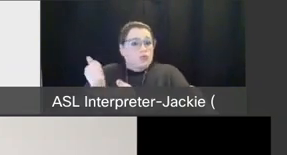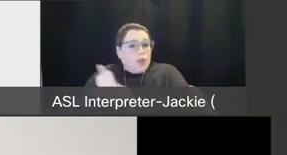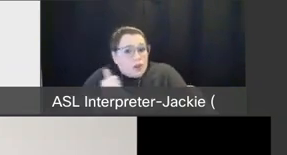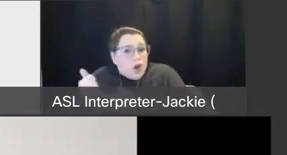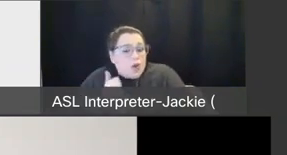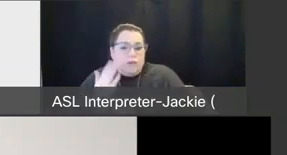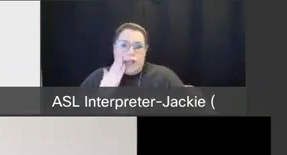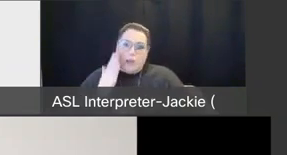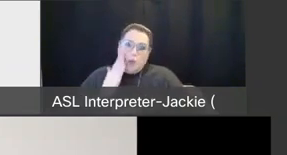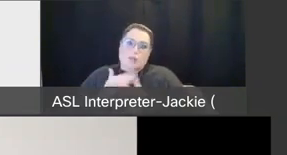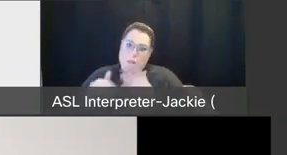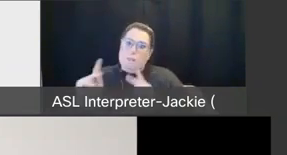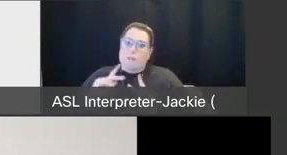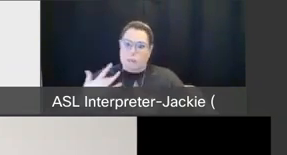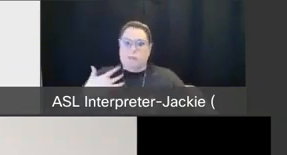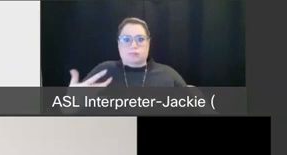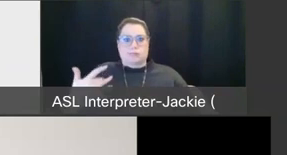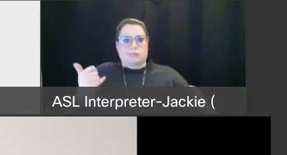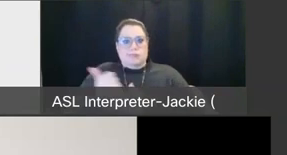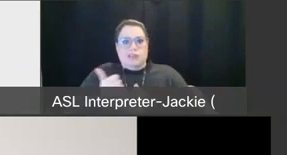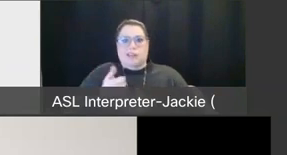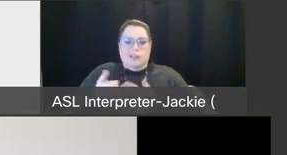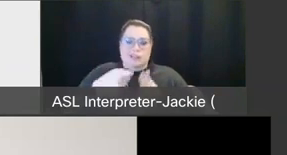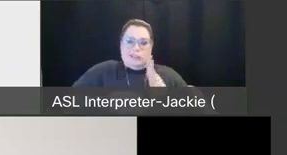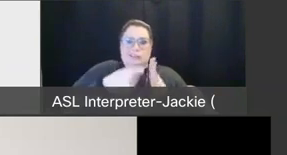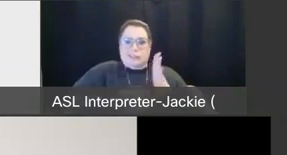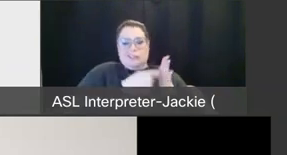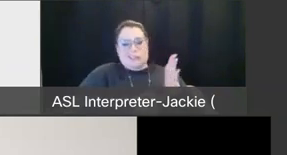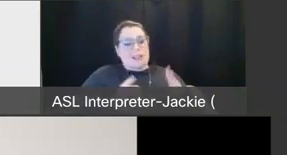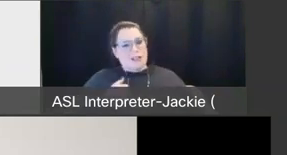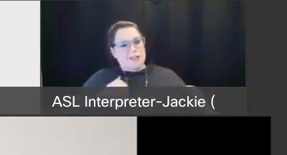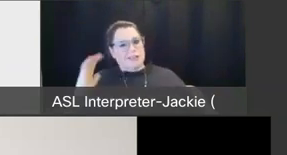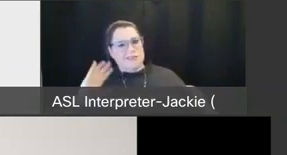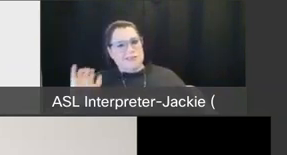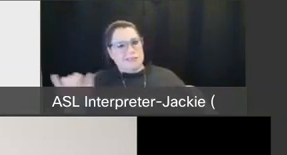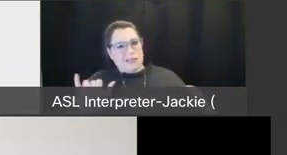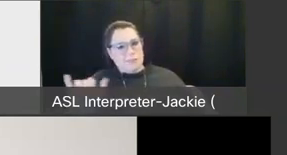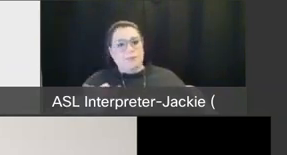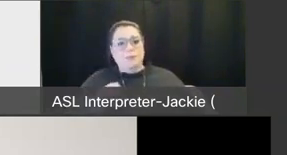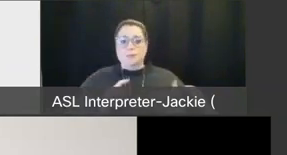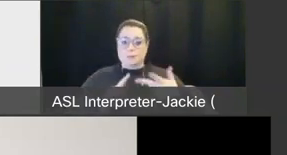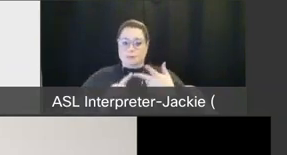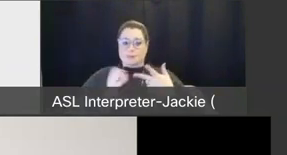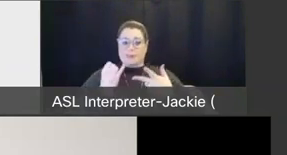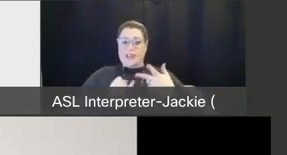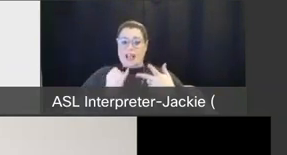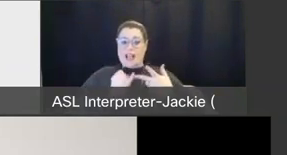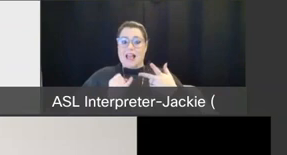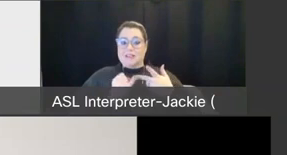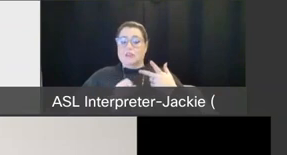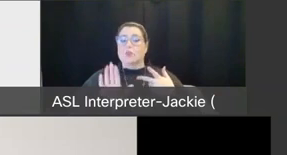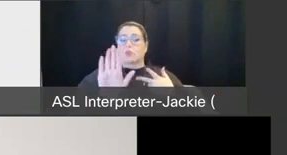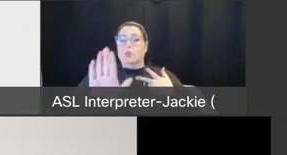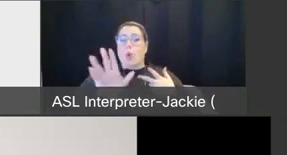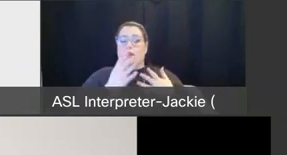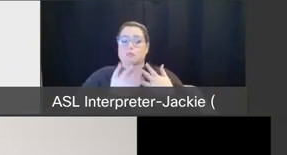some people do. I have done it in the past. And then what are your priorities? So I always create, when I'm doing a